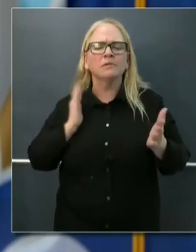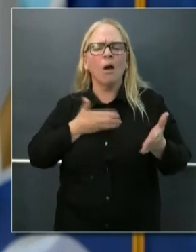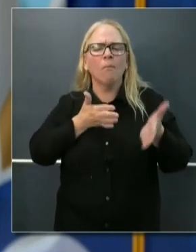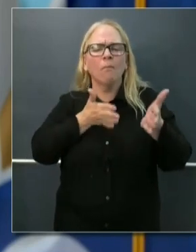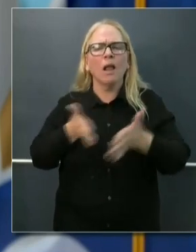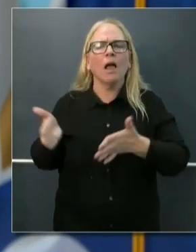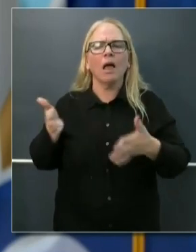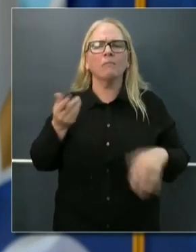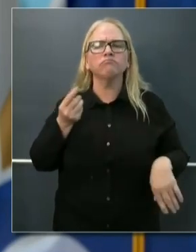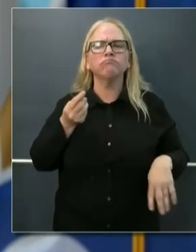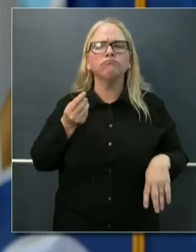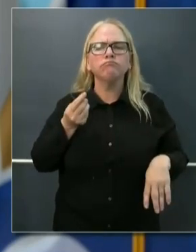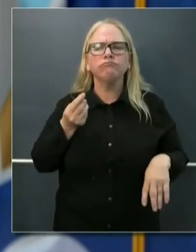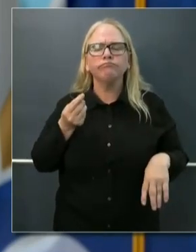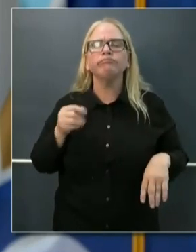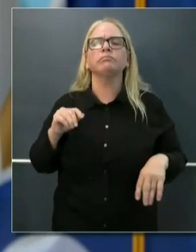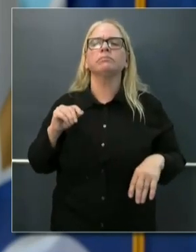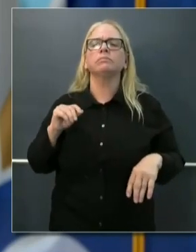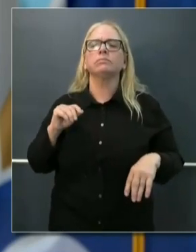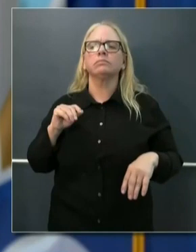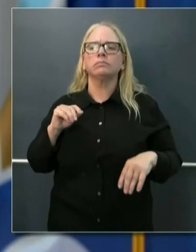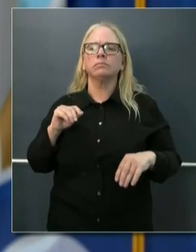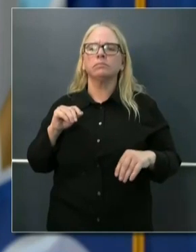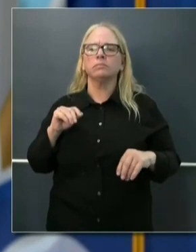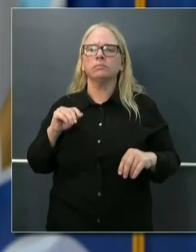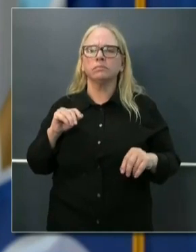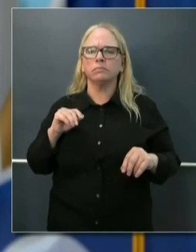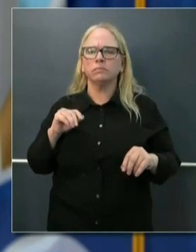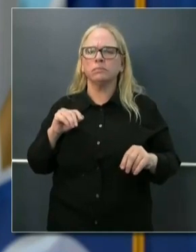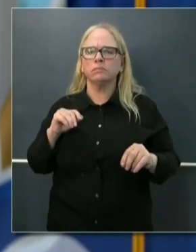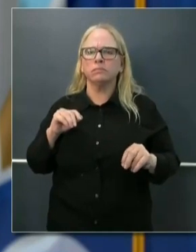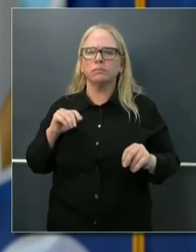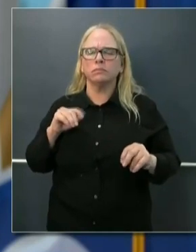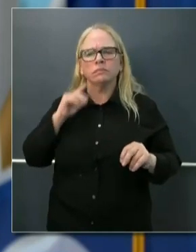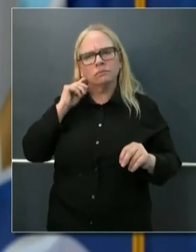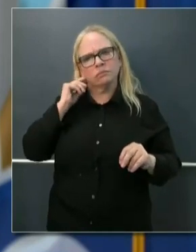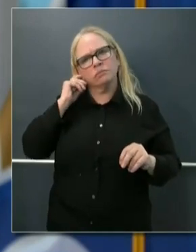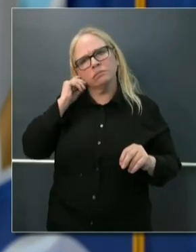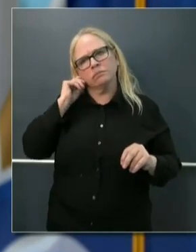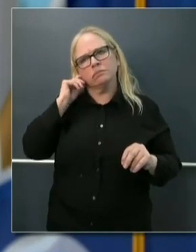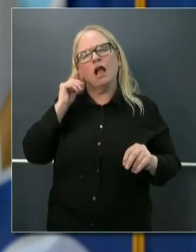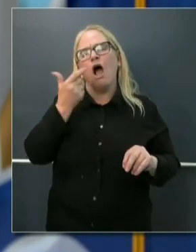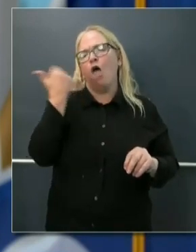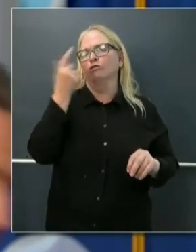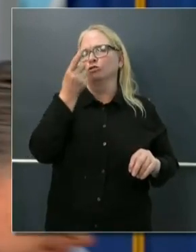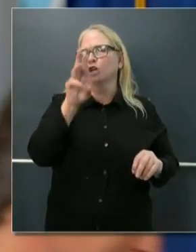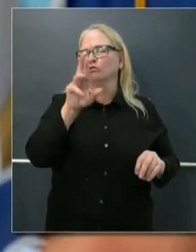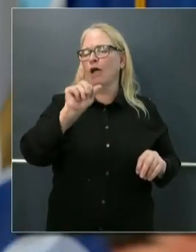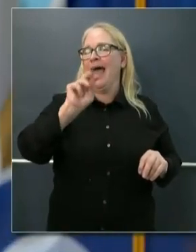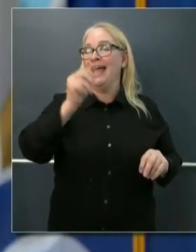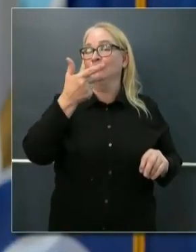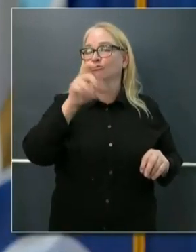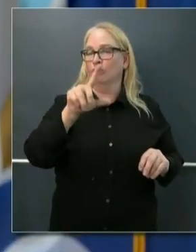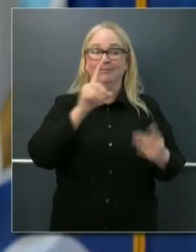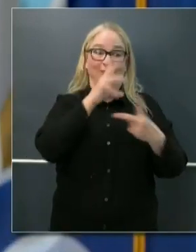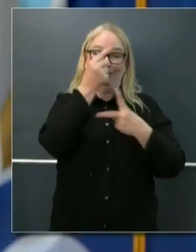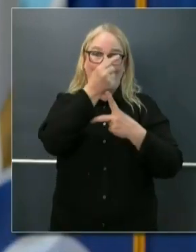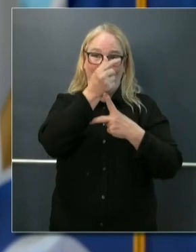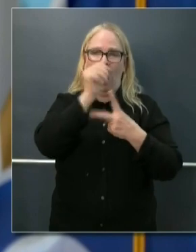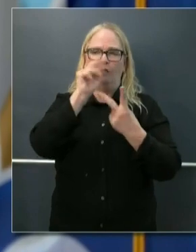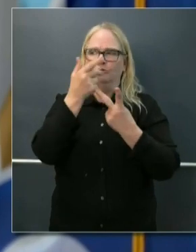Dr. Angel will come up as our health director and explain a little bit more about those conversations.